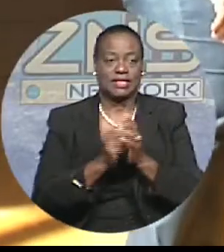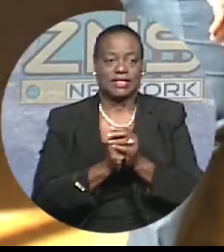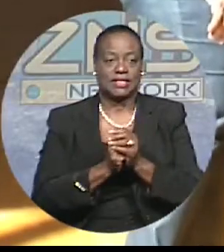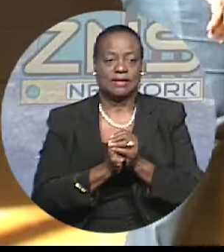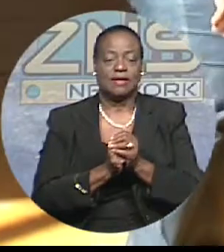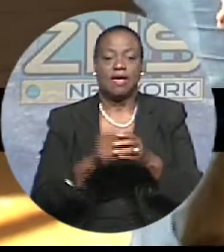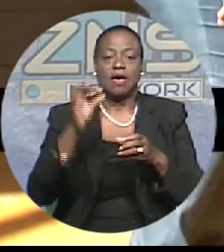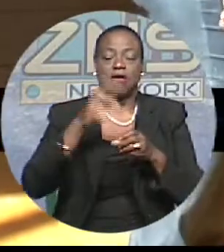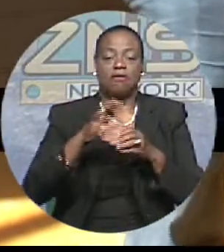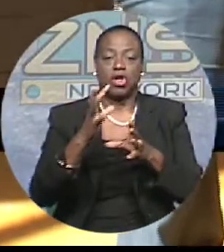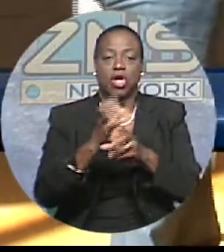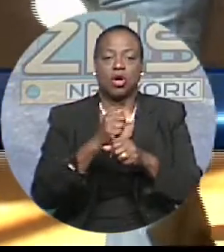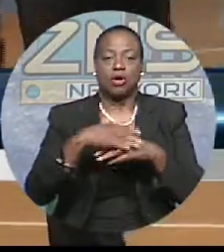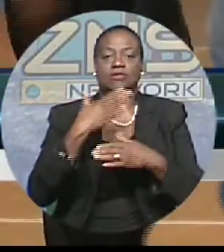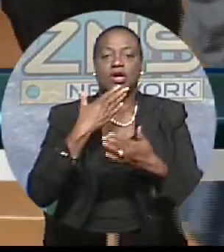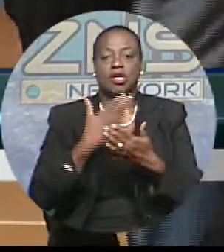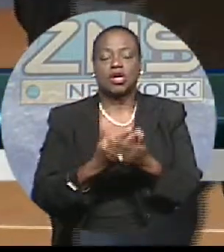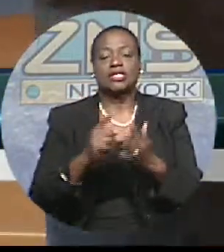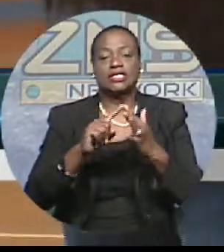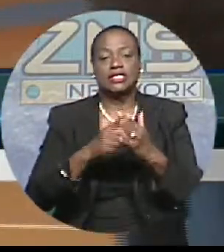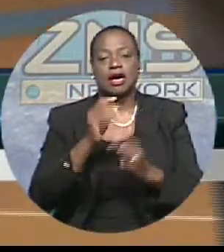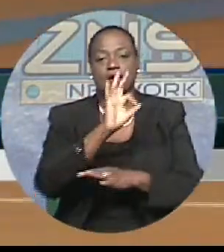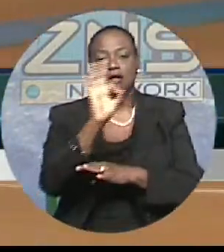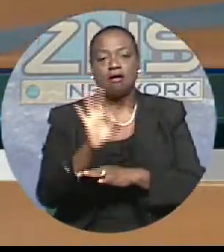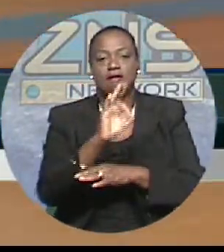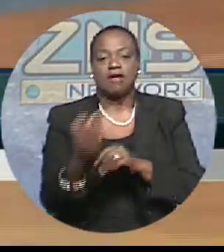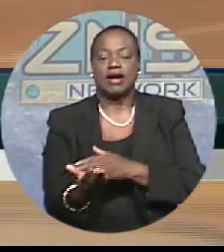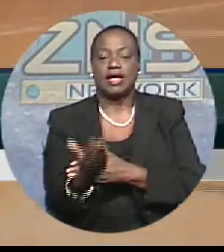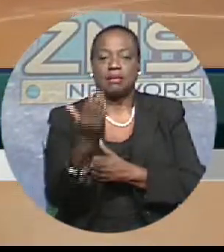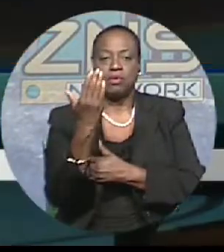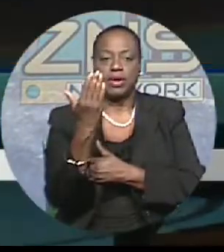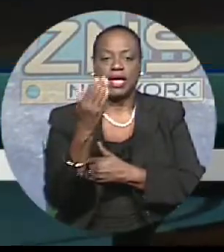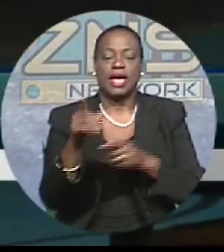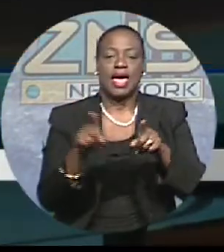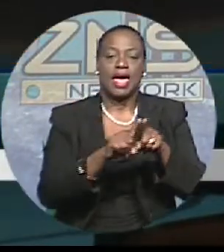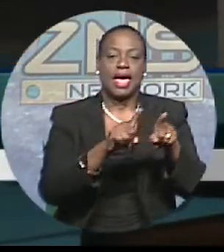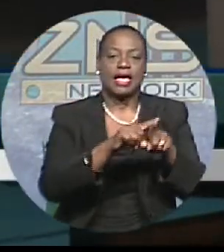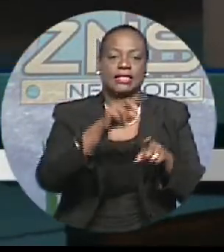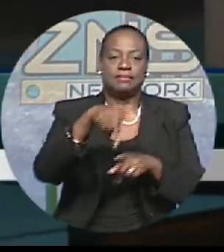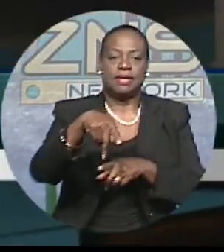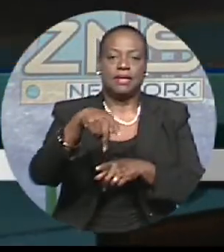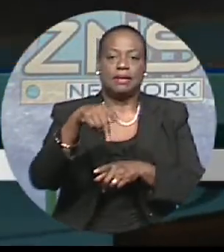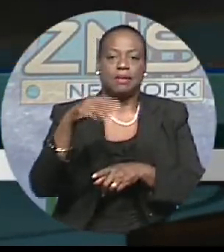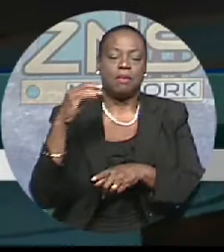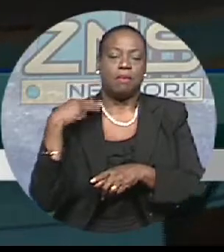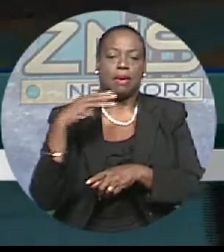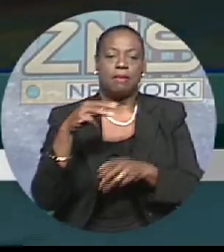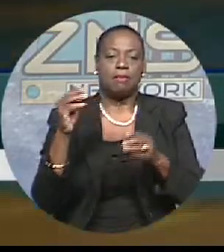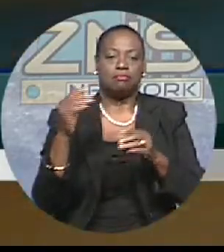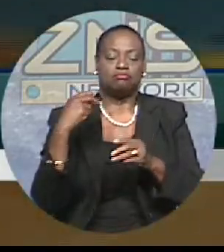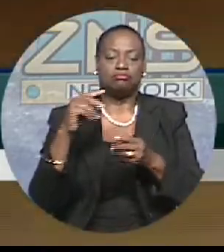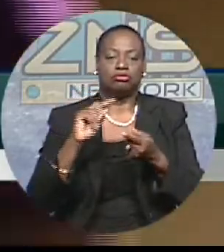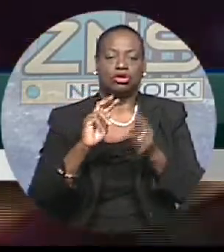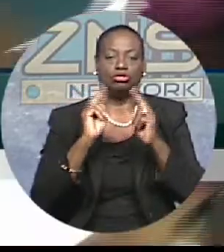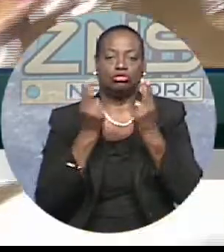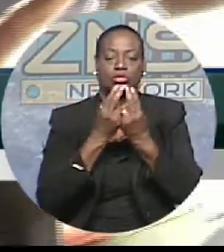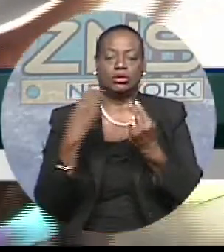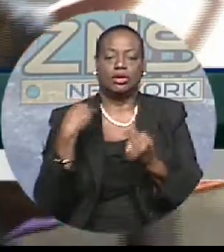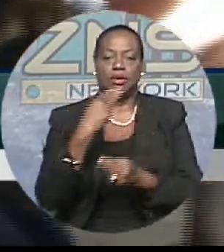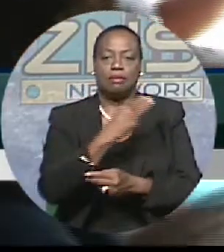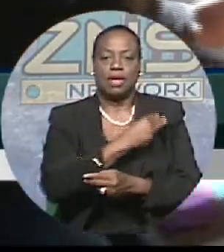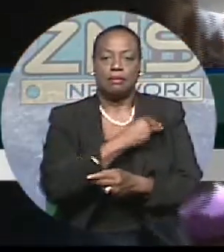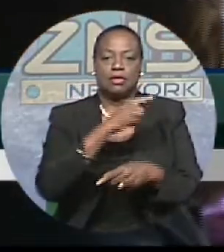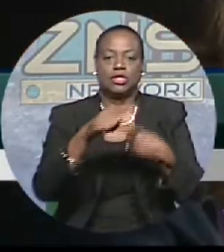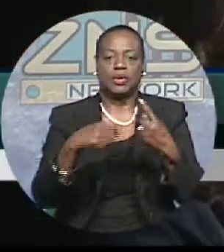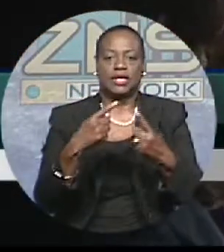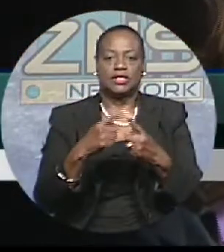Voting got off to a good start Friday morning as BPSU members went to the polls to elect leadership. Grand Bahama's Alexander Barrows and